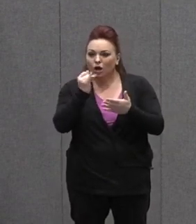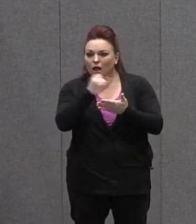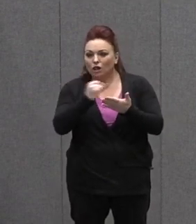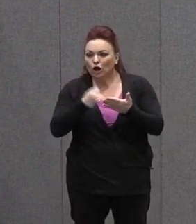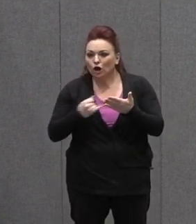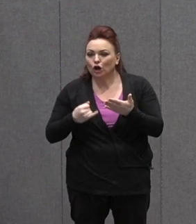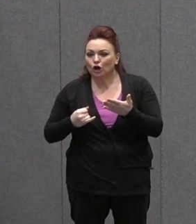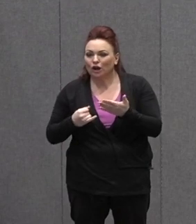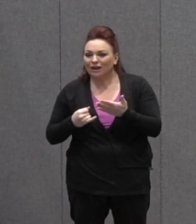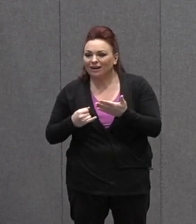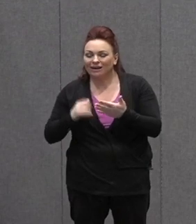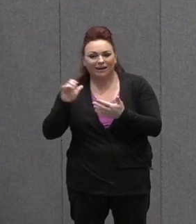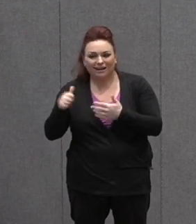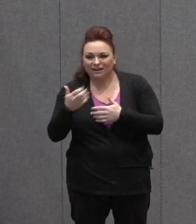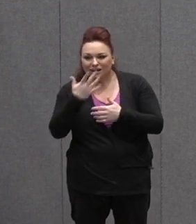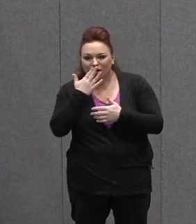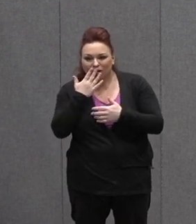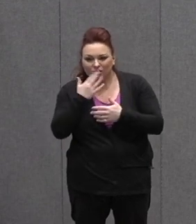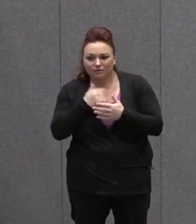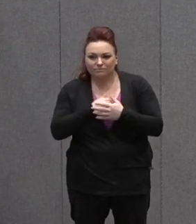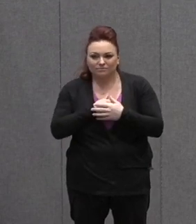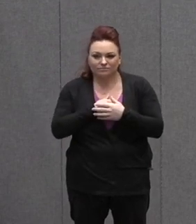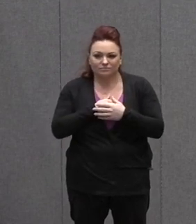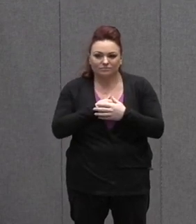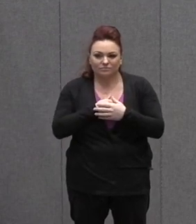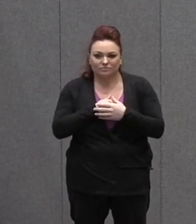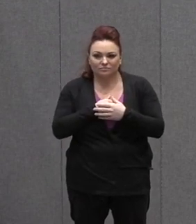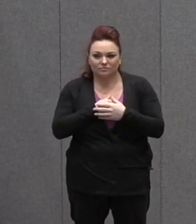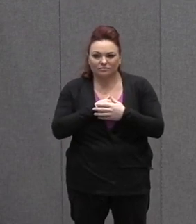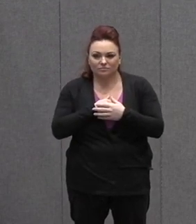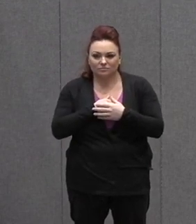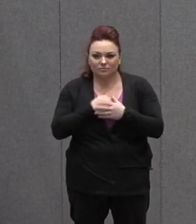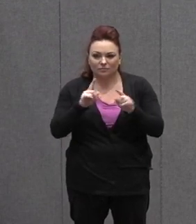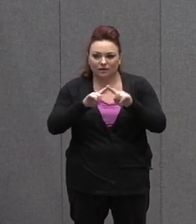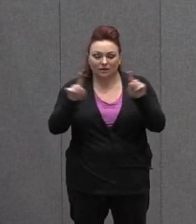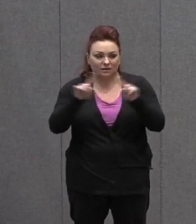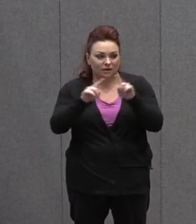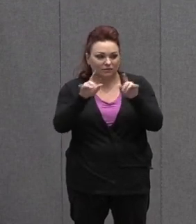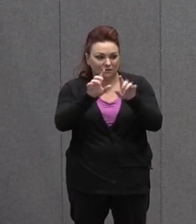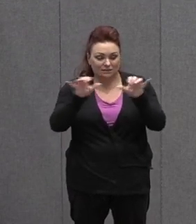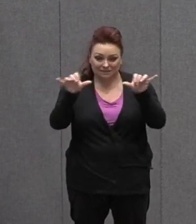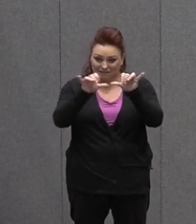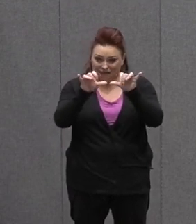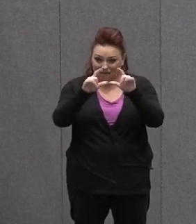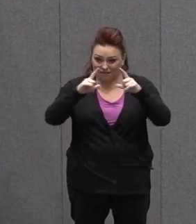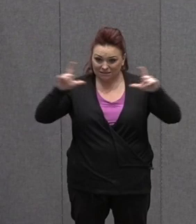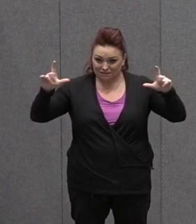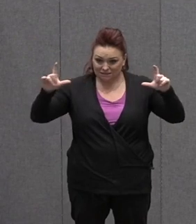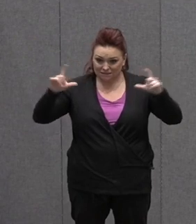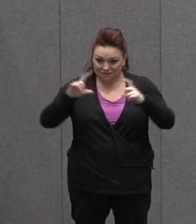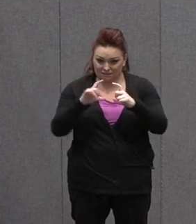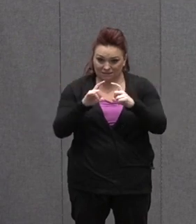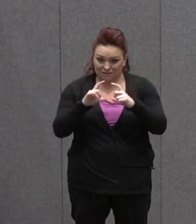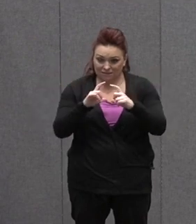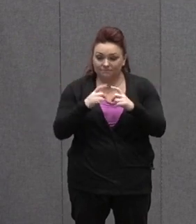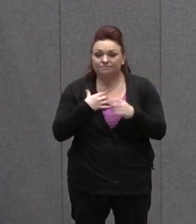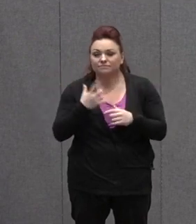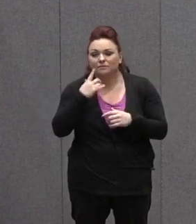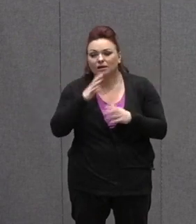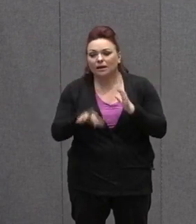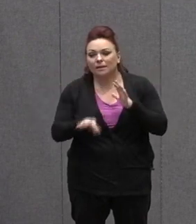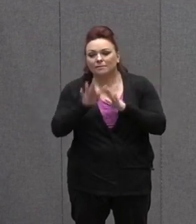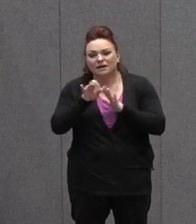in. Any color. I have different sizes of shapes that I could use. I just